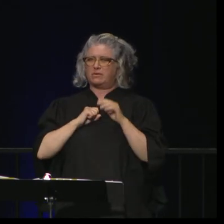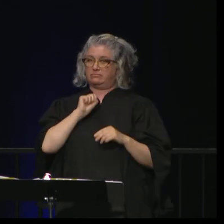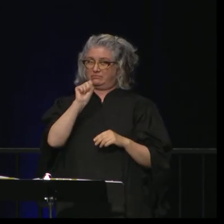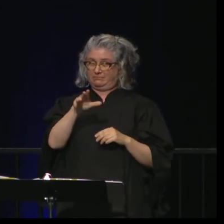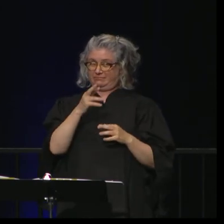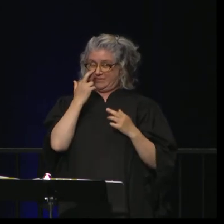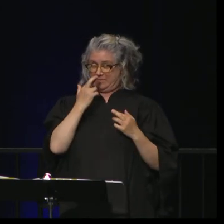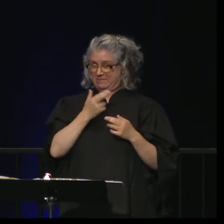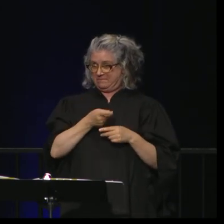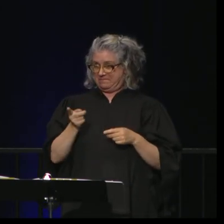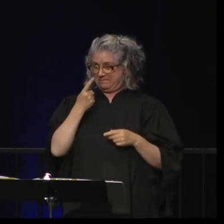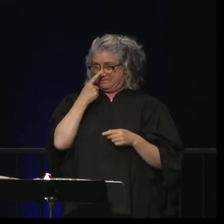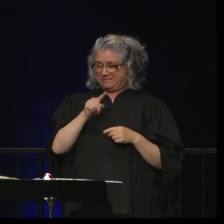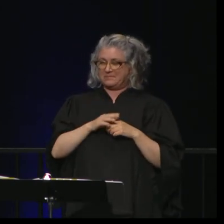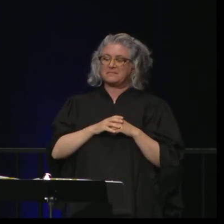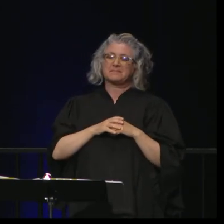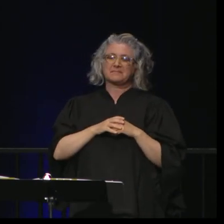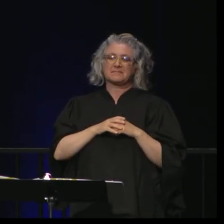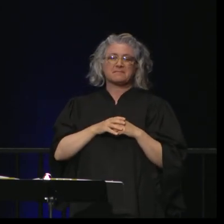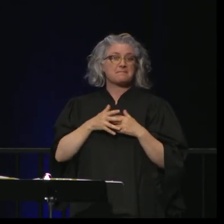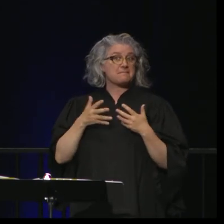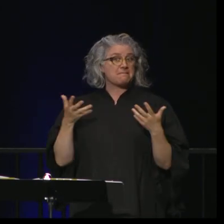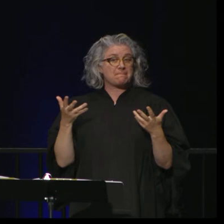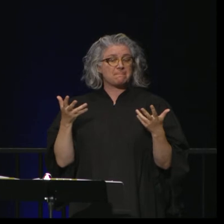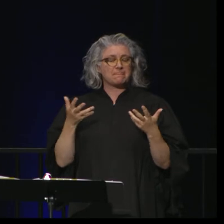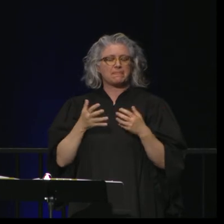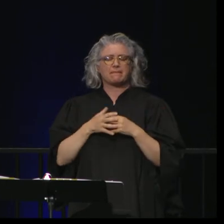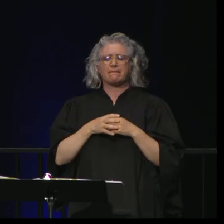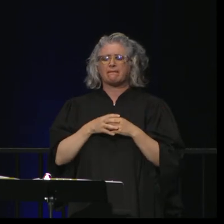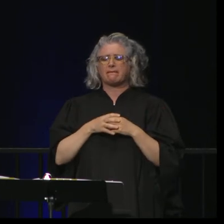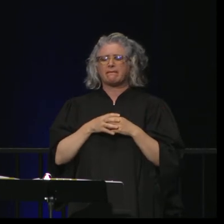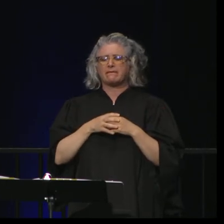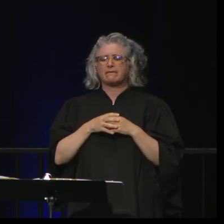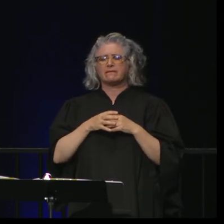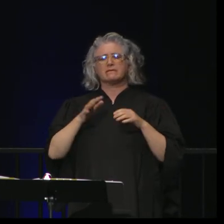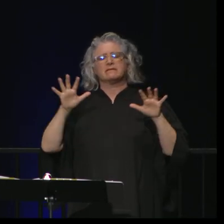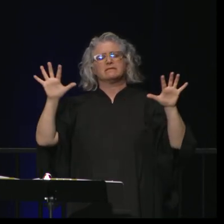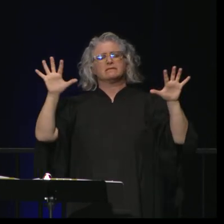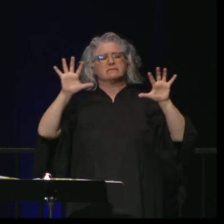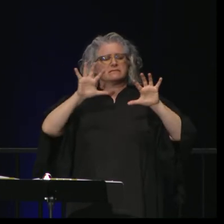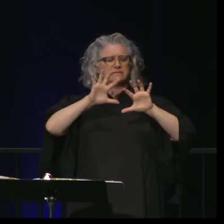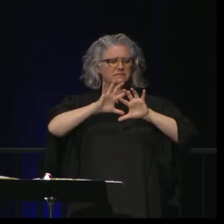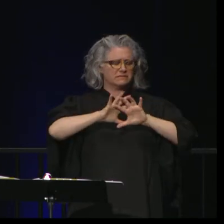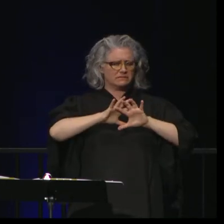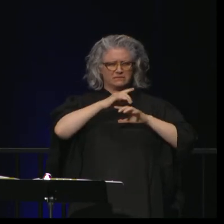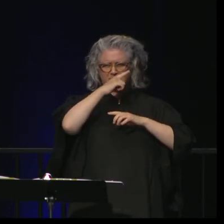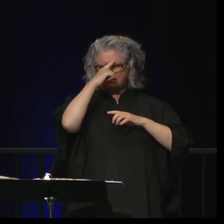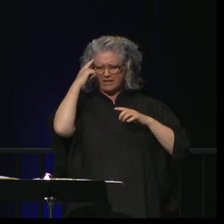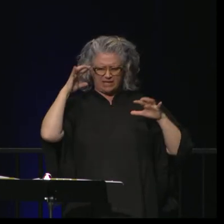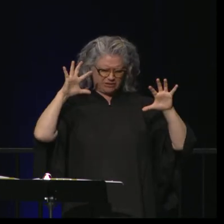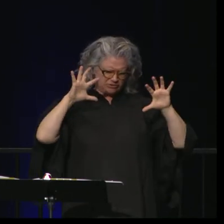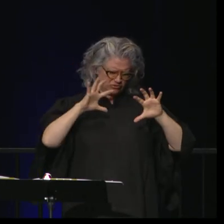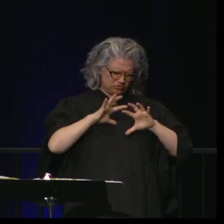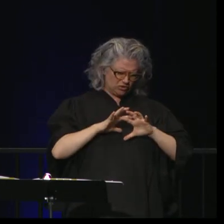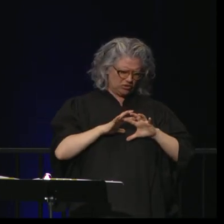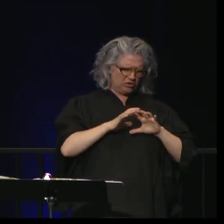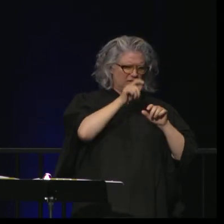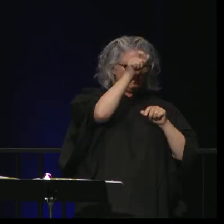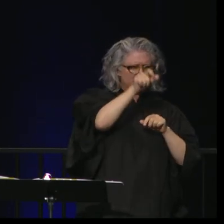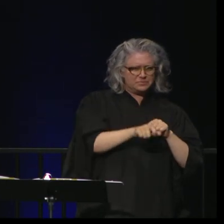It goes like this. Out of the night that covers me, black as the pit from pole to